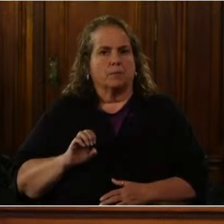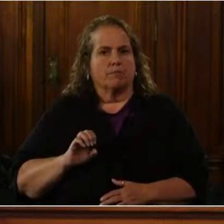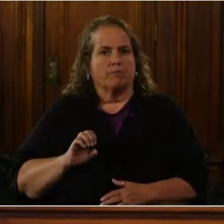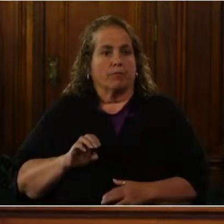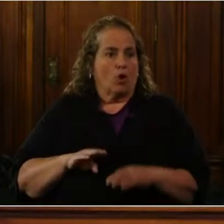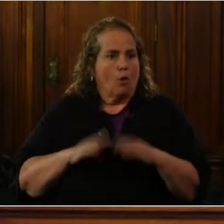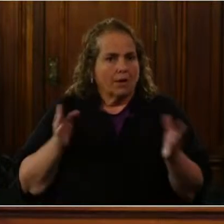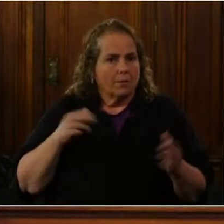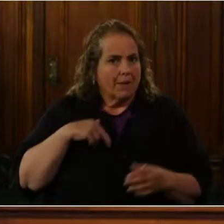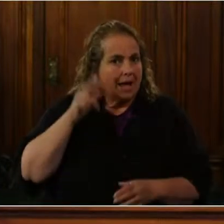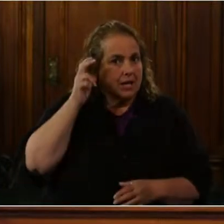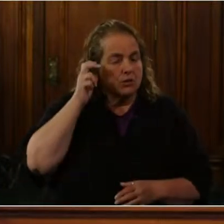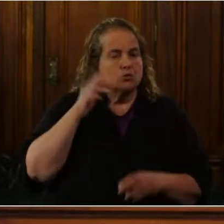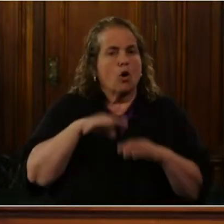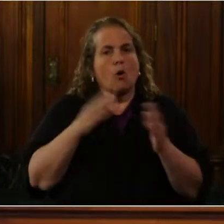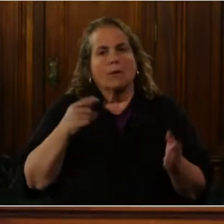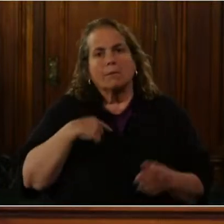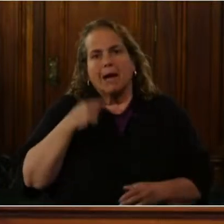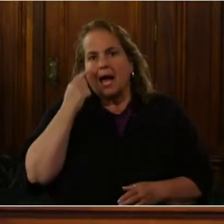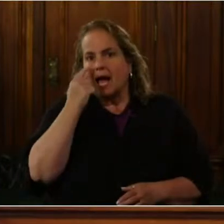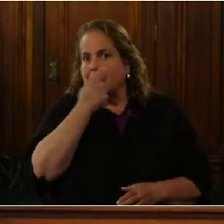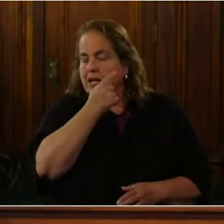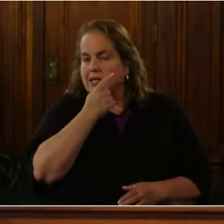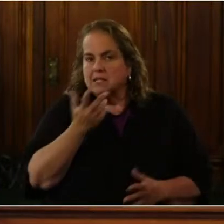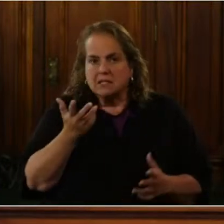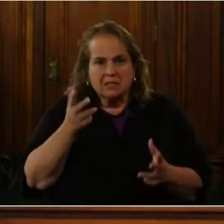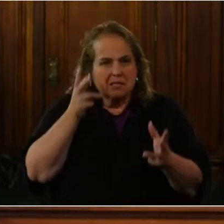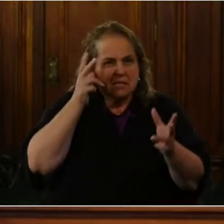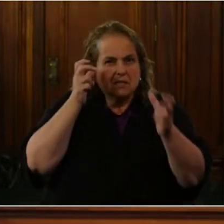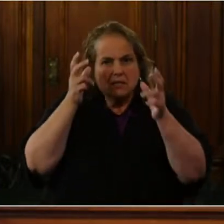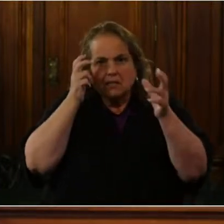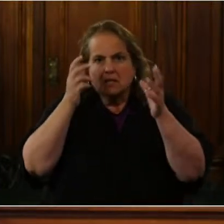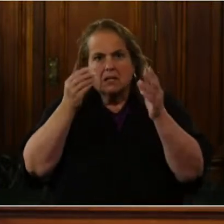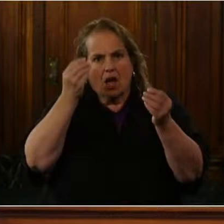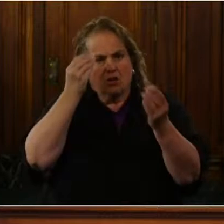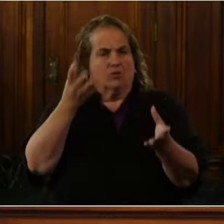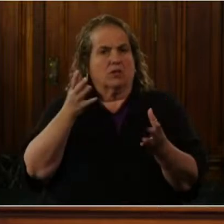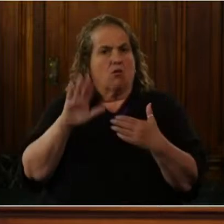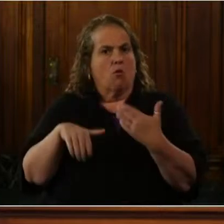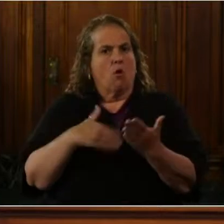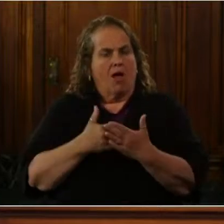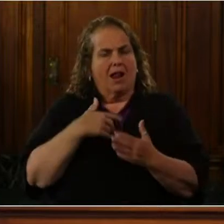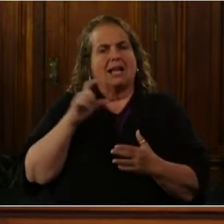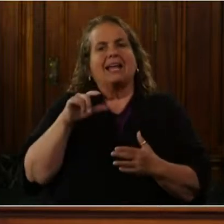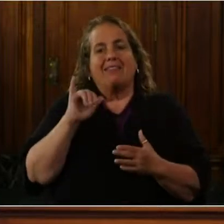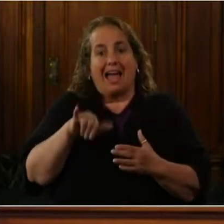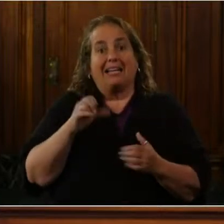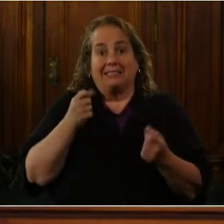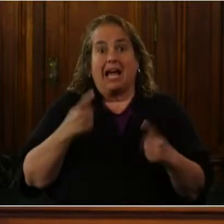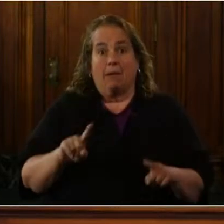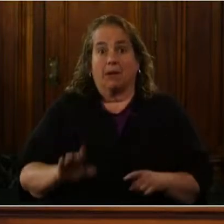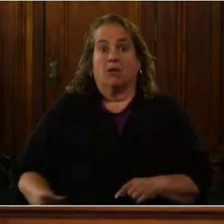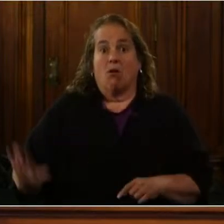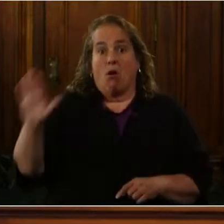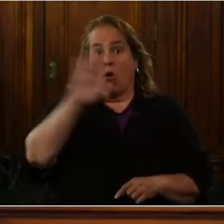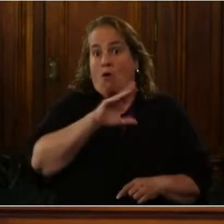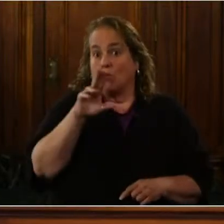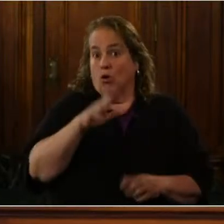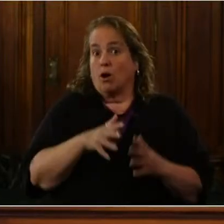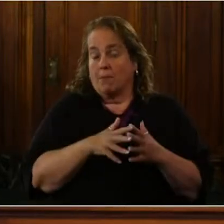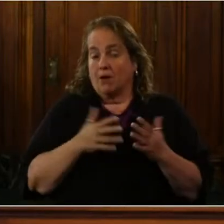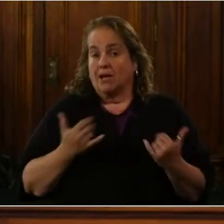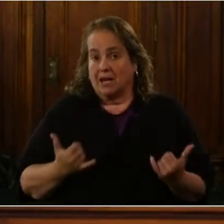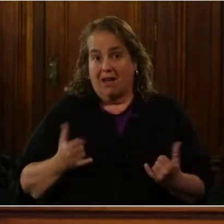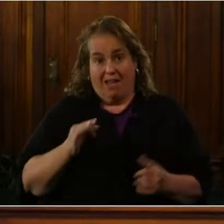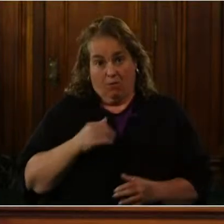Opening my ears and opening my eyes is something that I think is happening all over America.